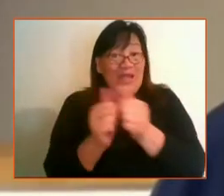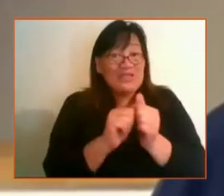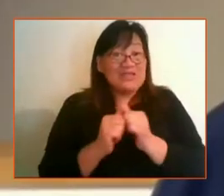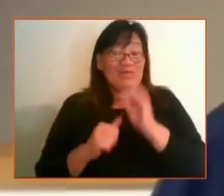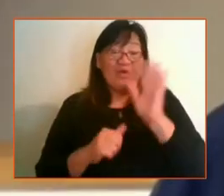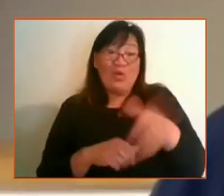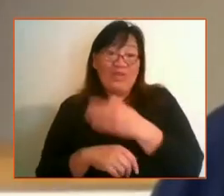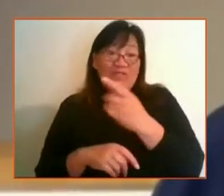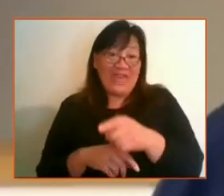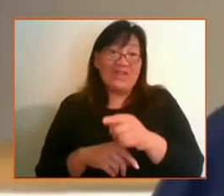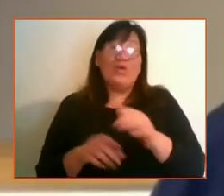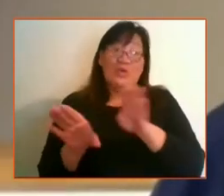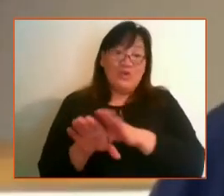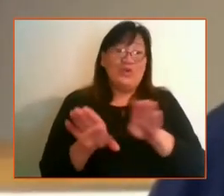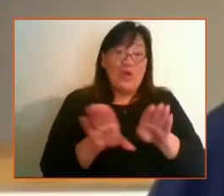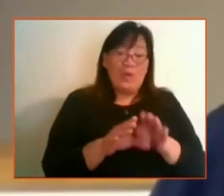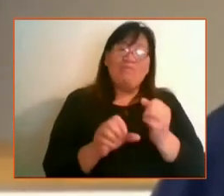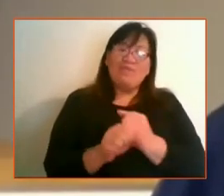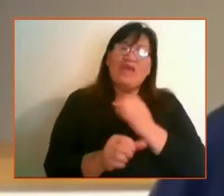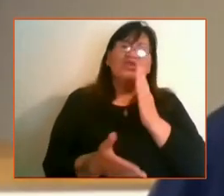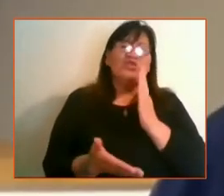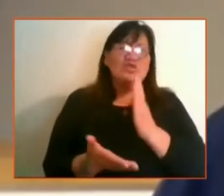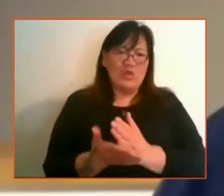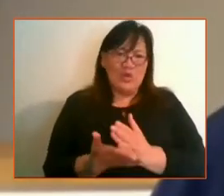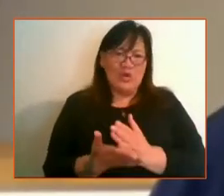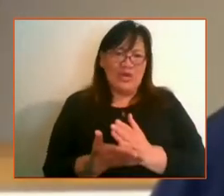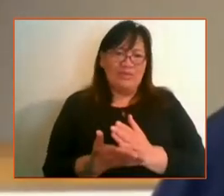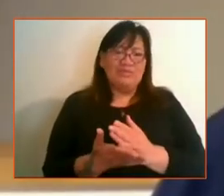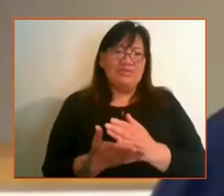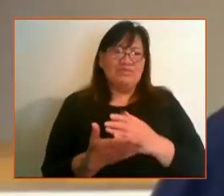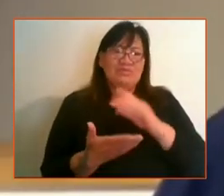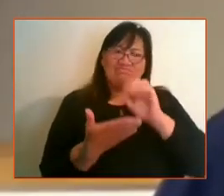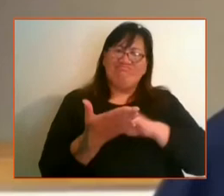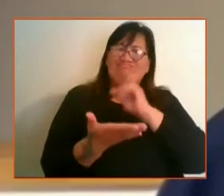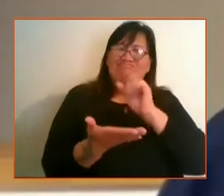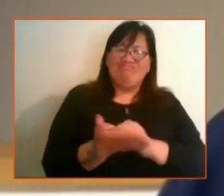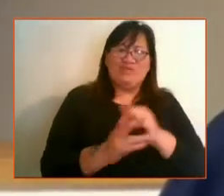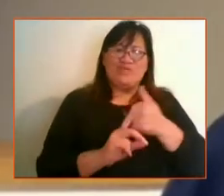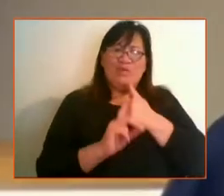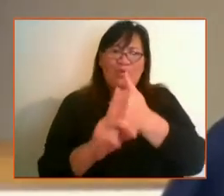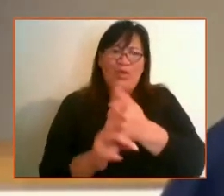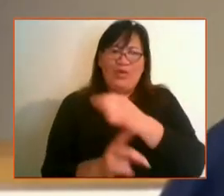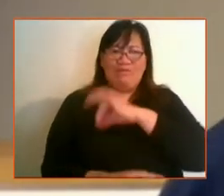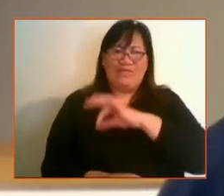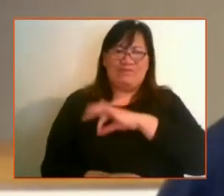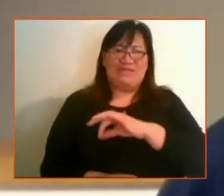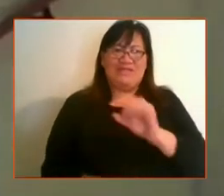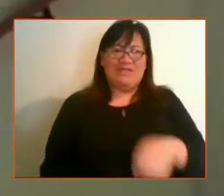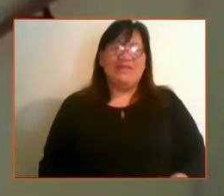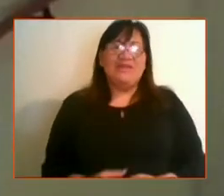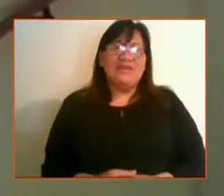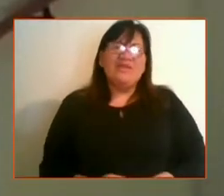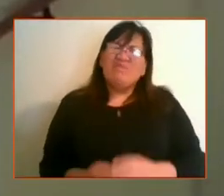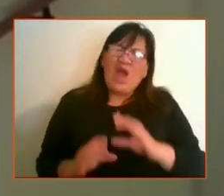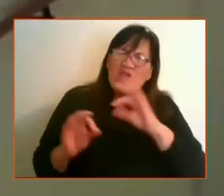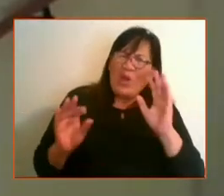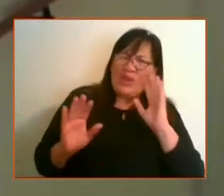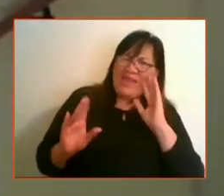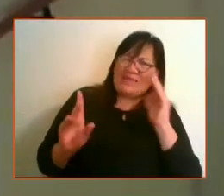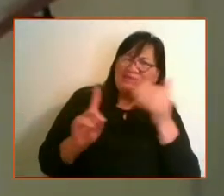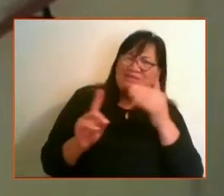to ensure that there is adequacy of support and investment. I don't hear any specific plan